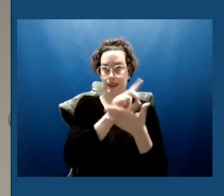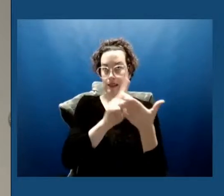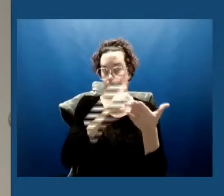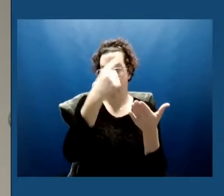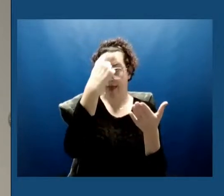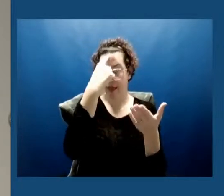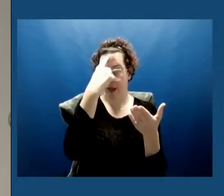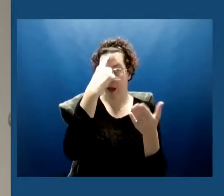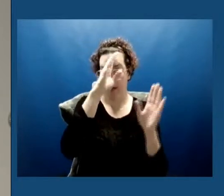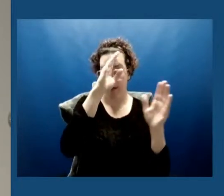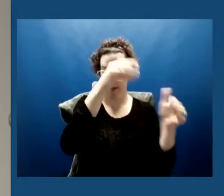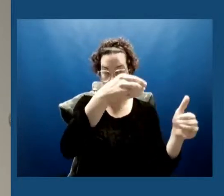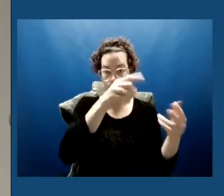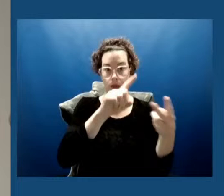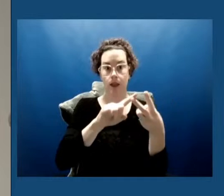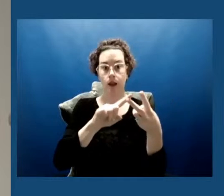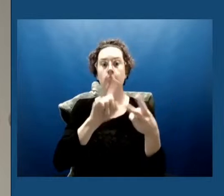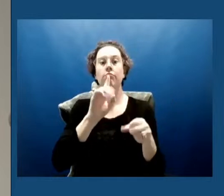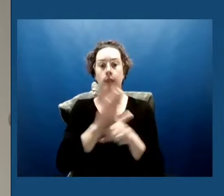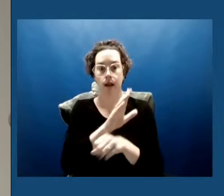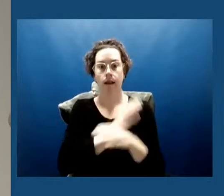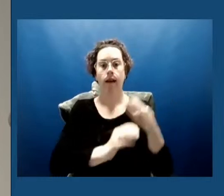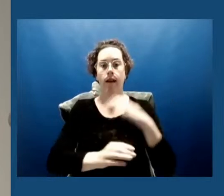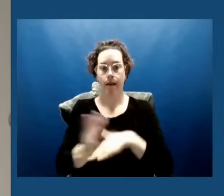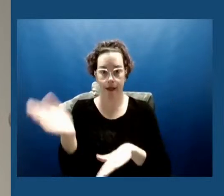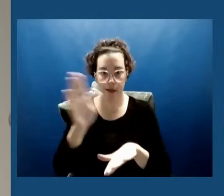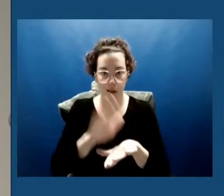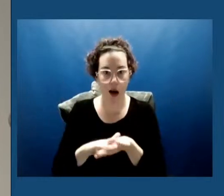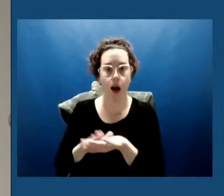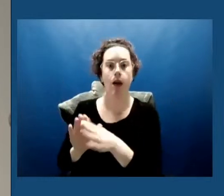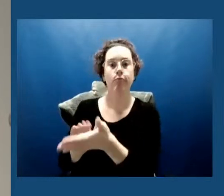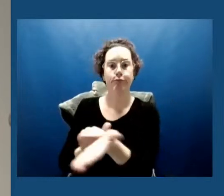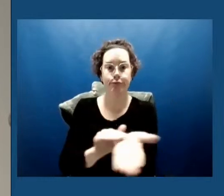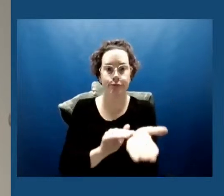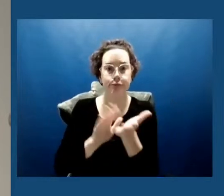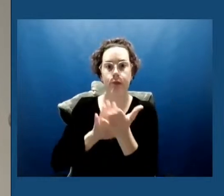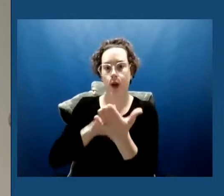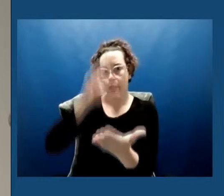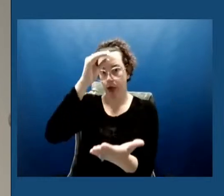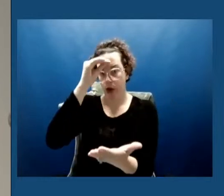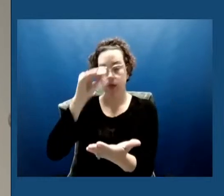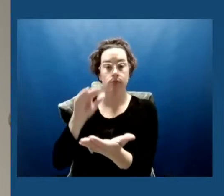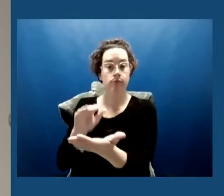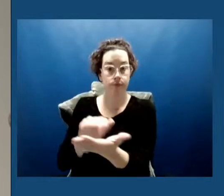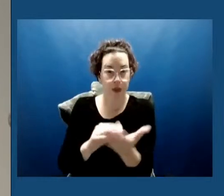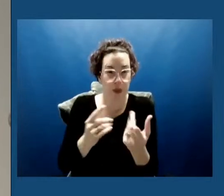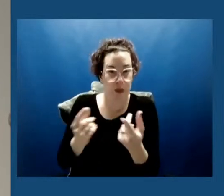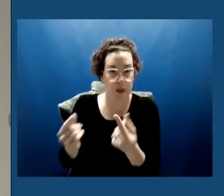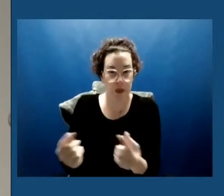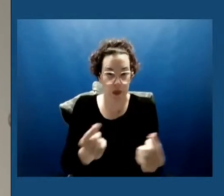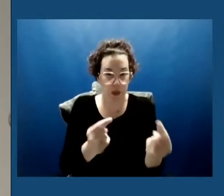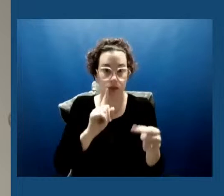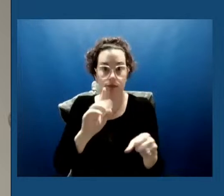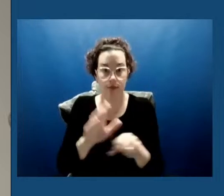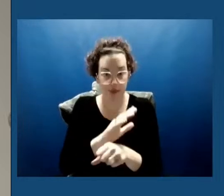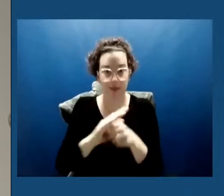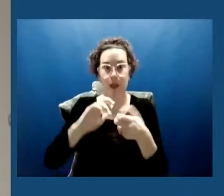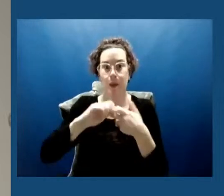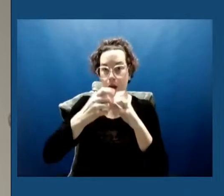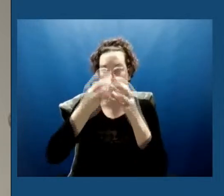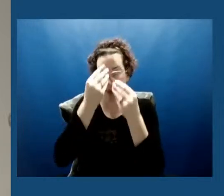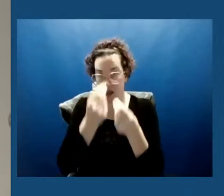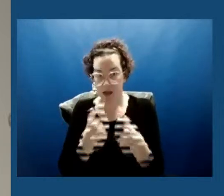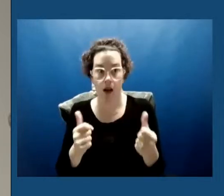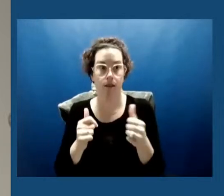should be focusing on hands-on experiential learning. Once they're getting the experience and they're doing open-ended problem solving, they're going to